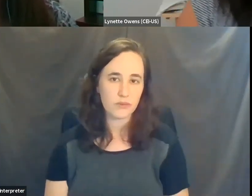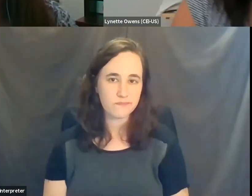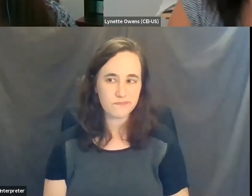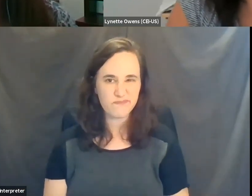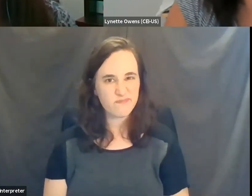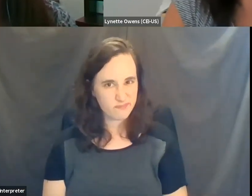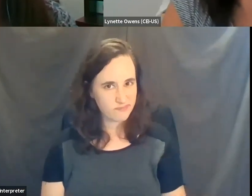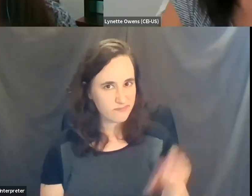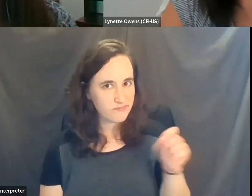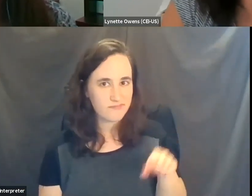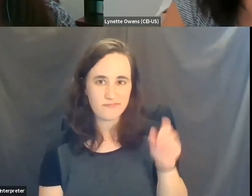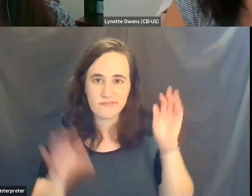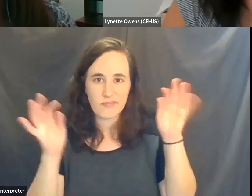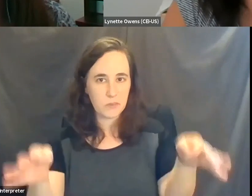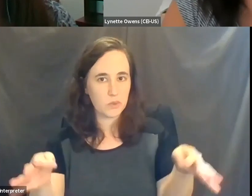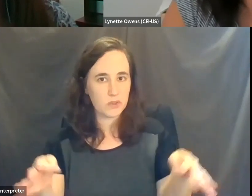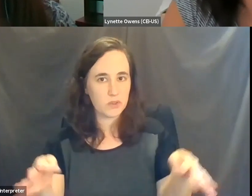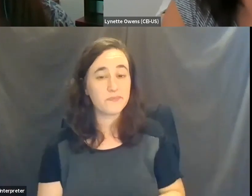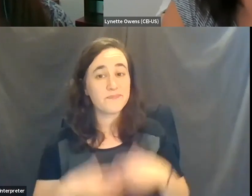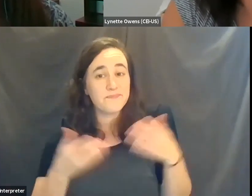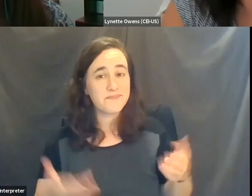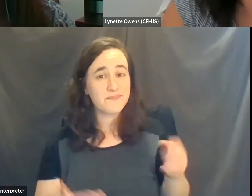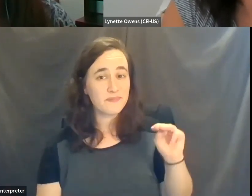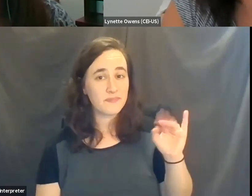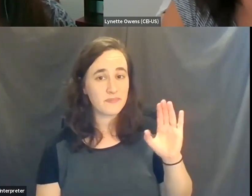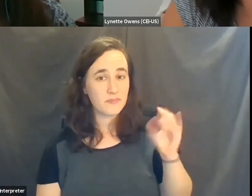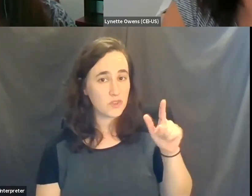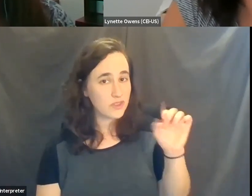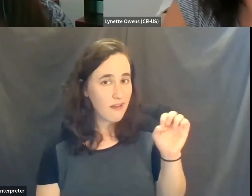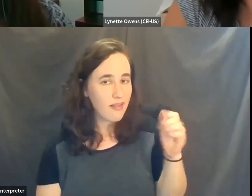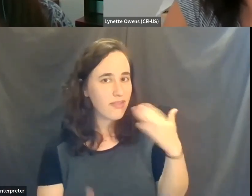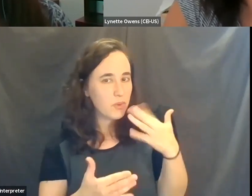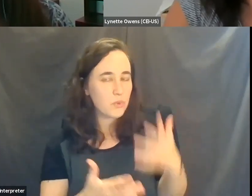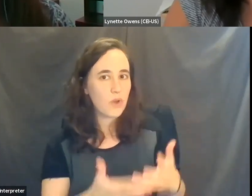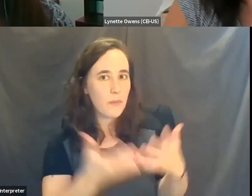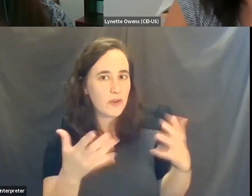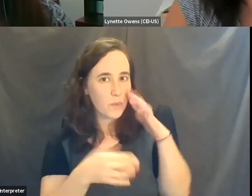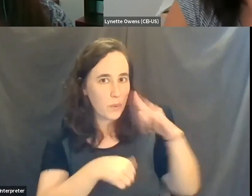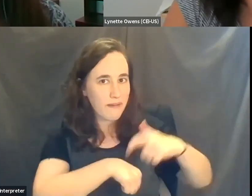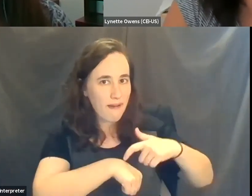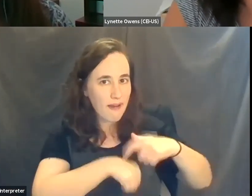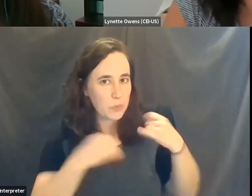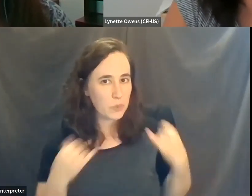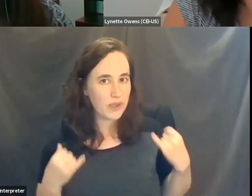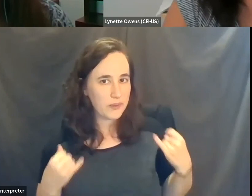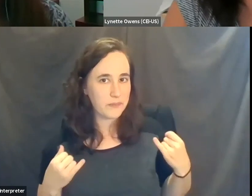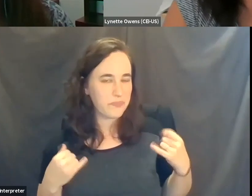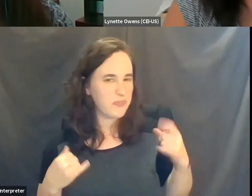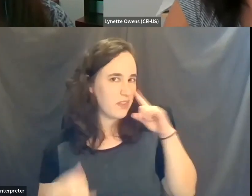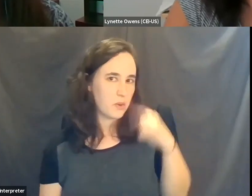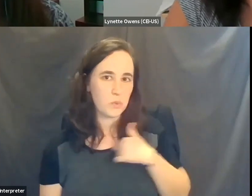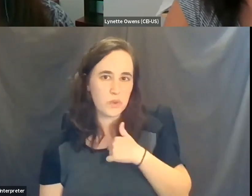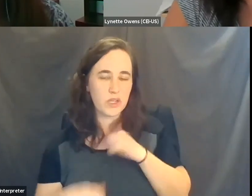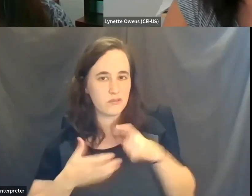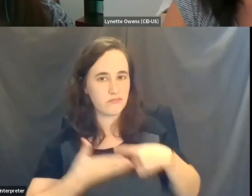absolutely. Well, Michelle, I thank you so much for your time today. This was I think we could talk a